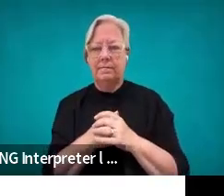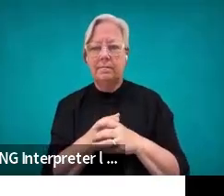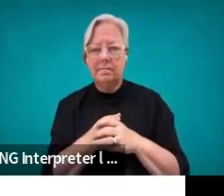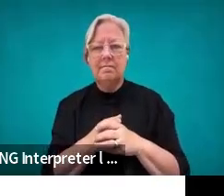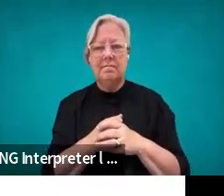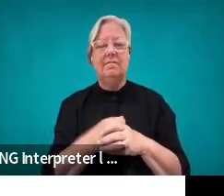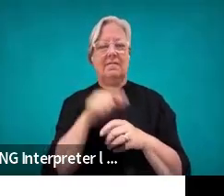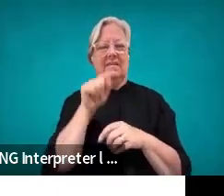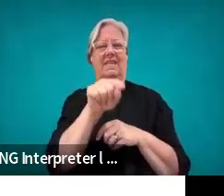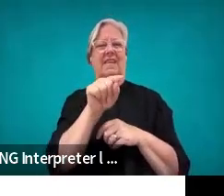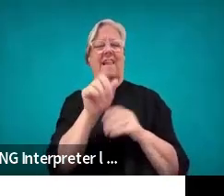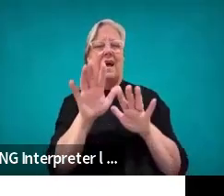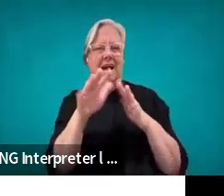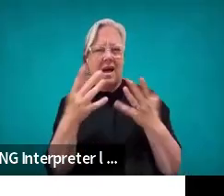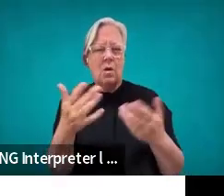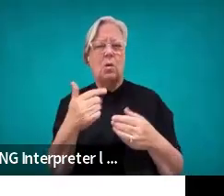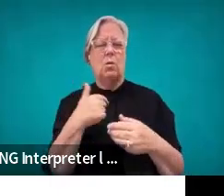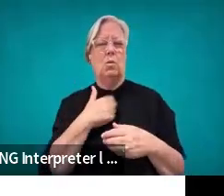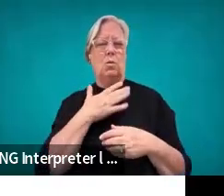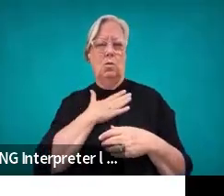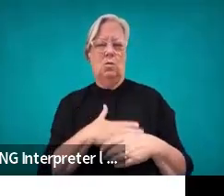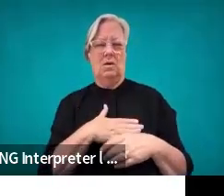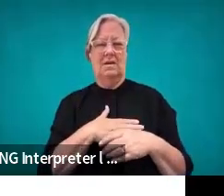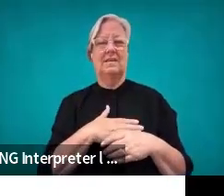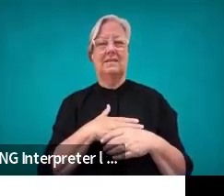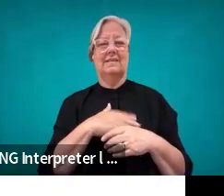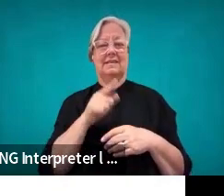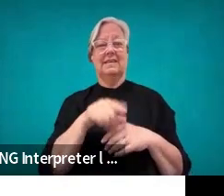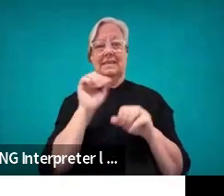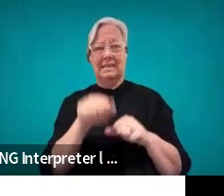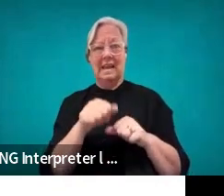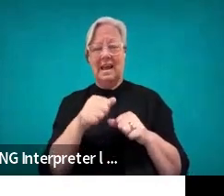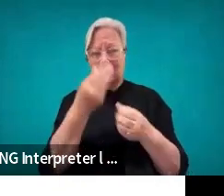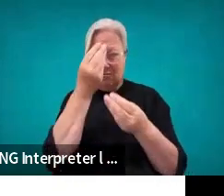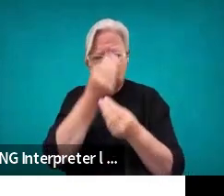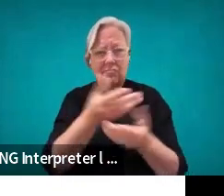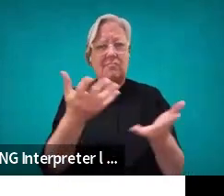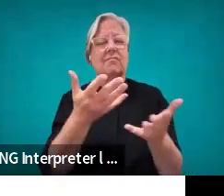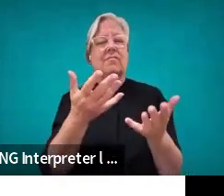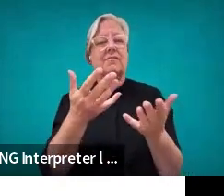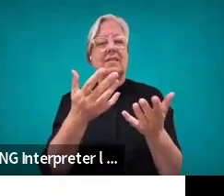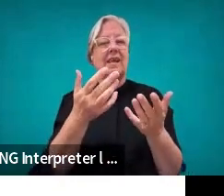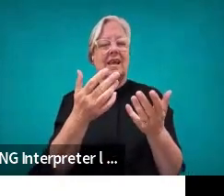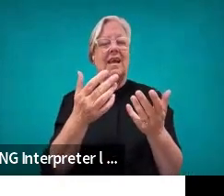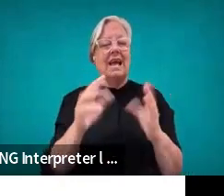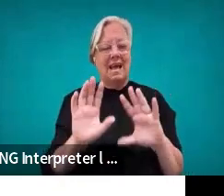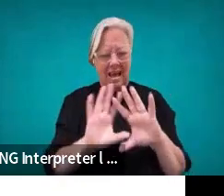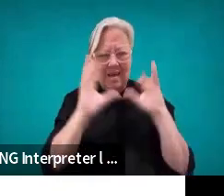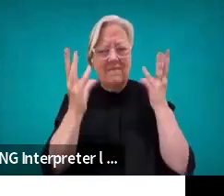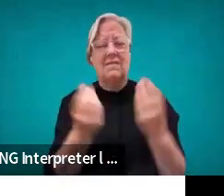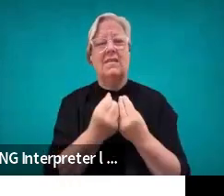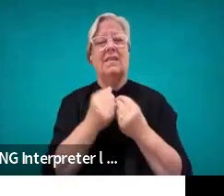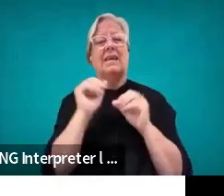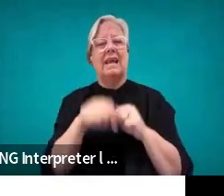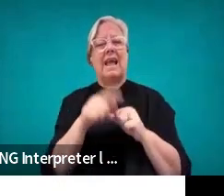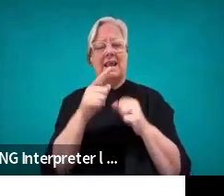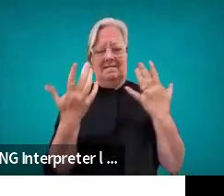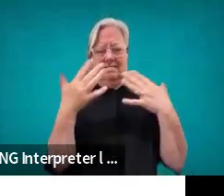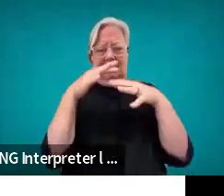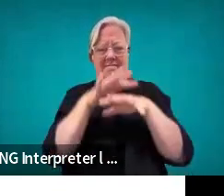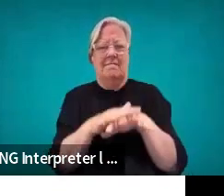we're trying to make sure that it feeds and informs everything, and it aligns with all of the knowledge that we